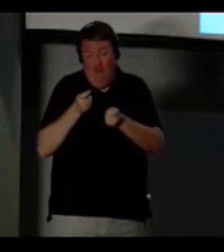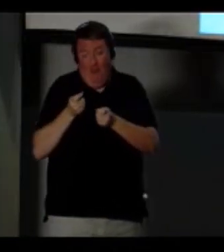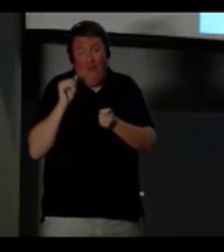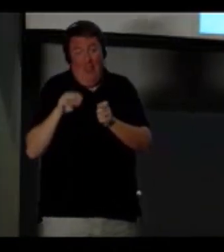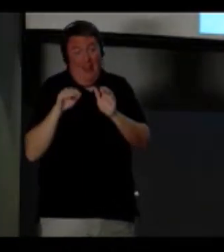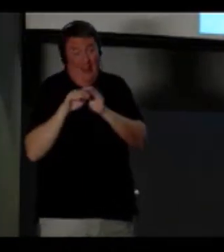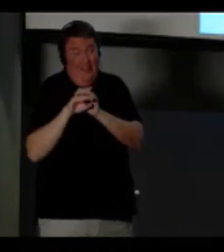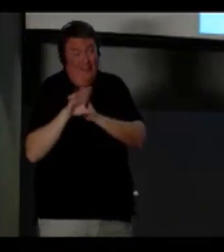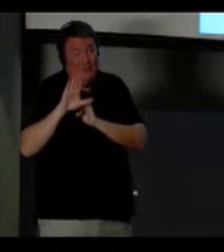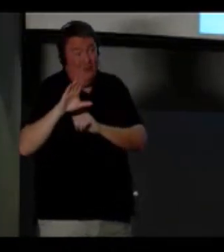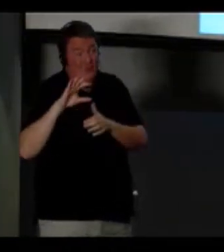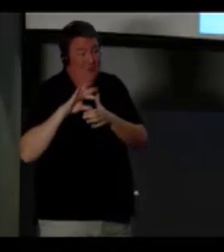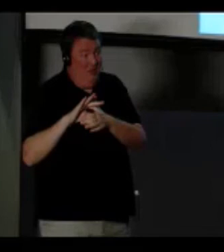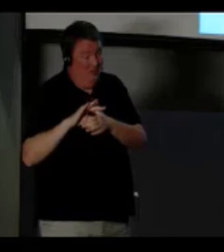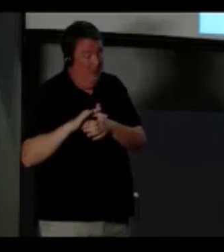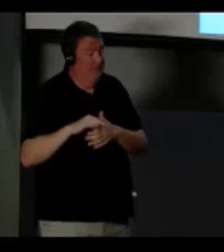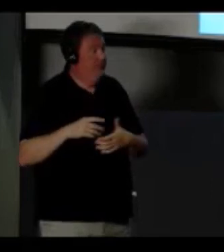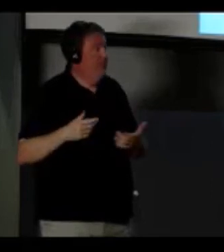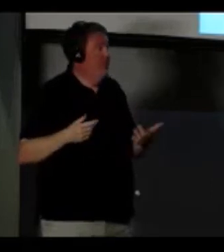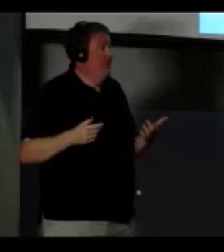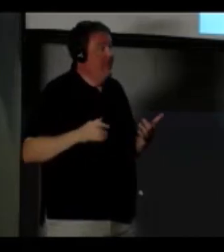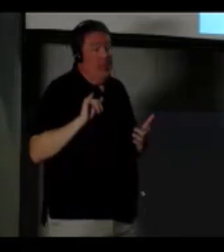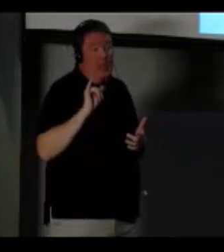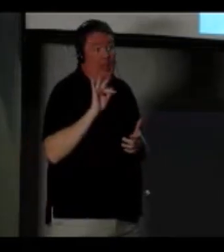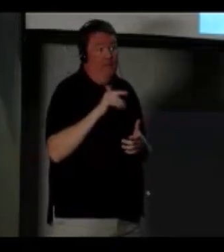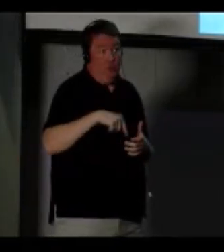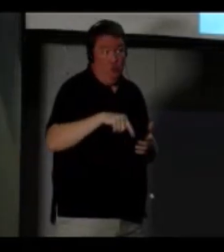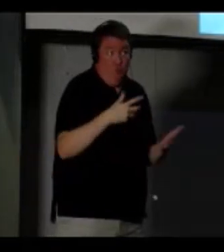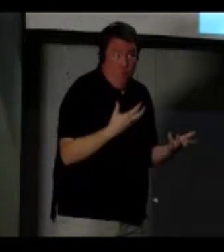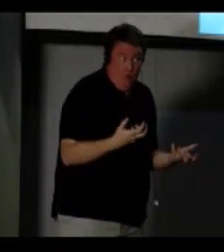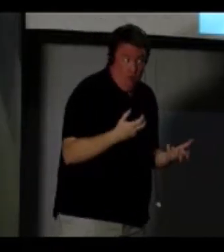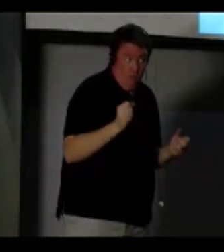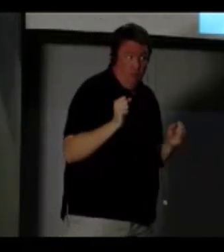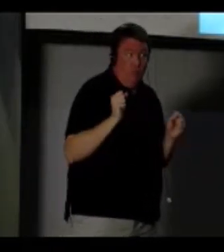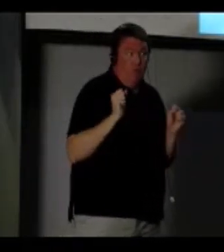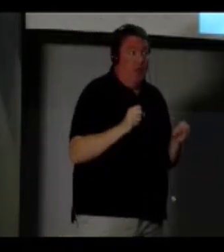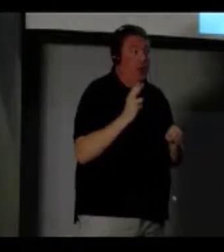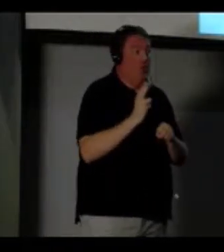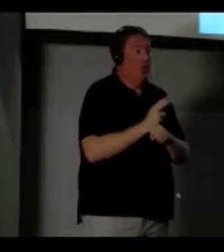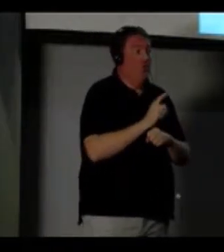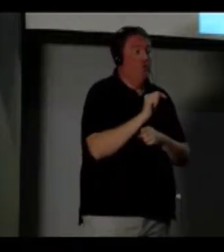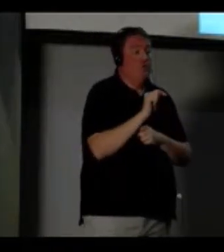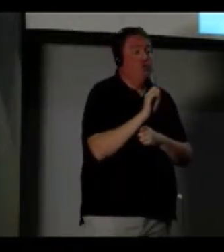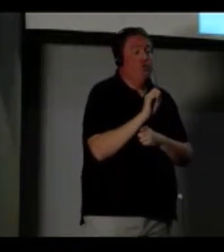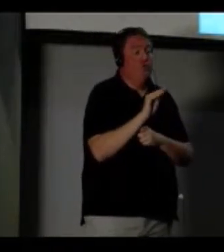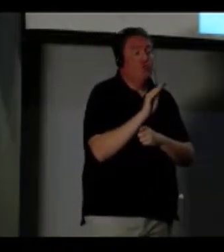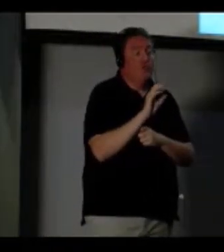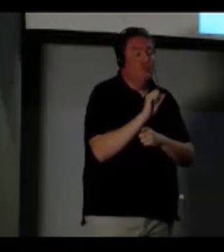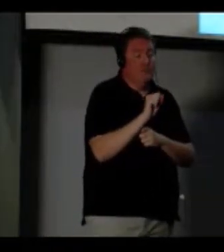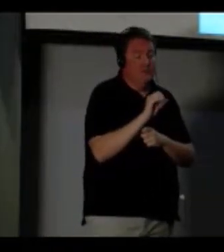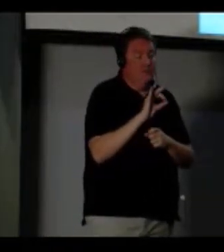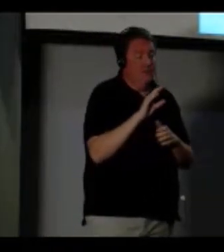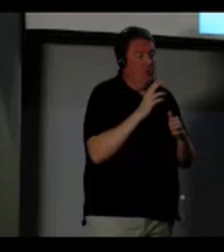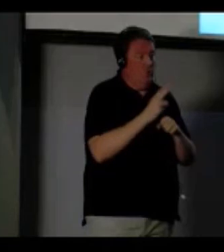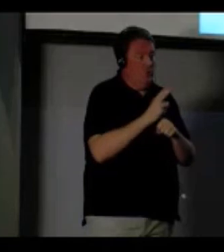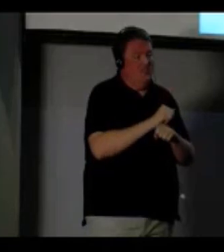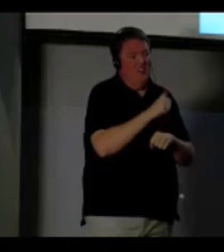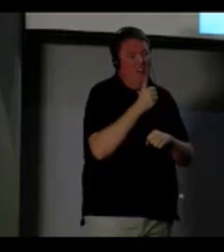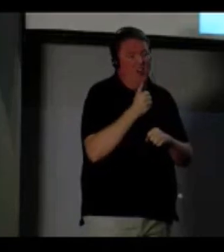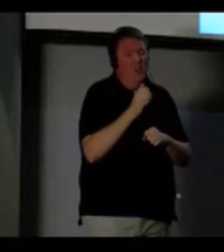content. You can, if you choose, use terms of use and other kinds of conditions to